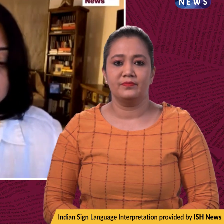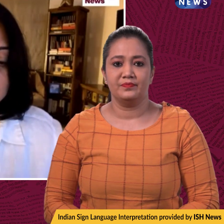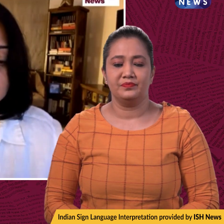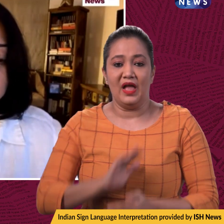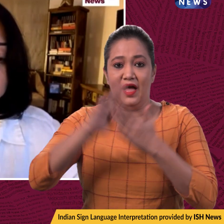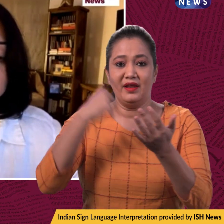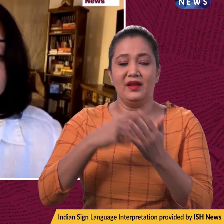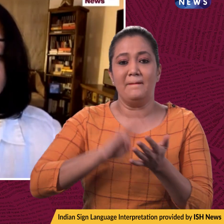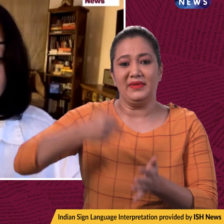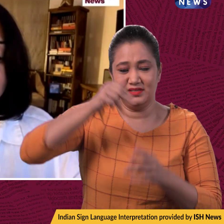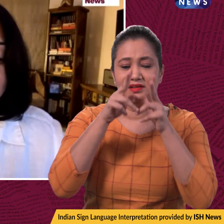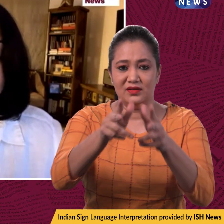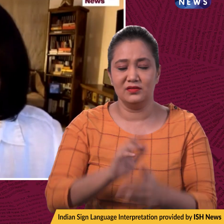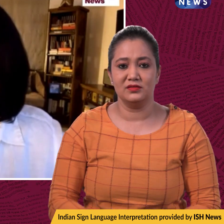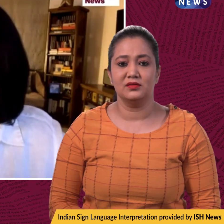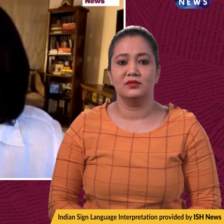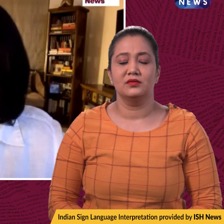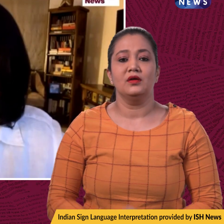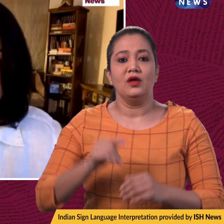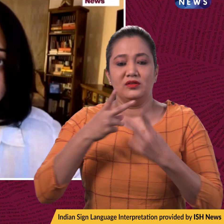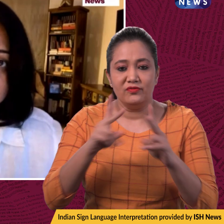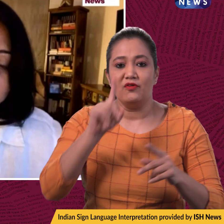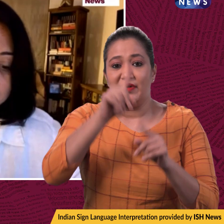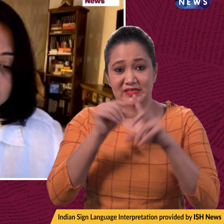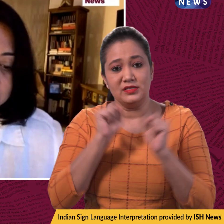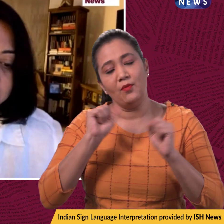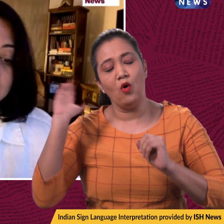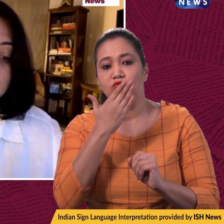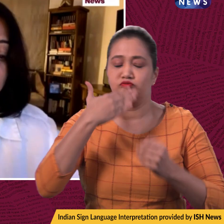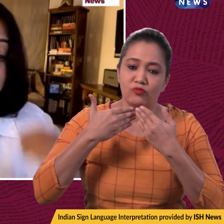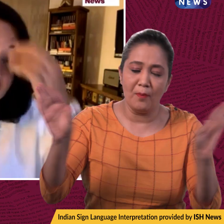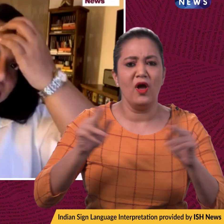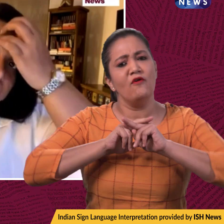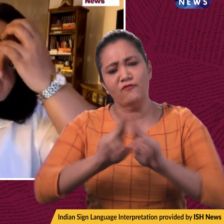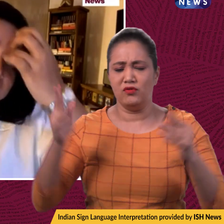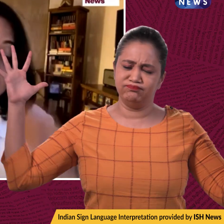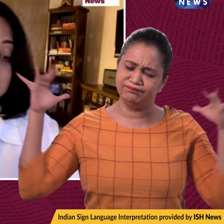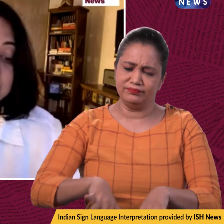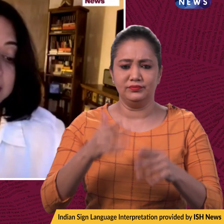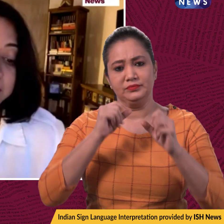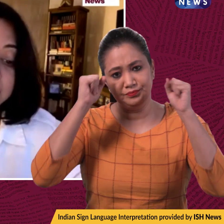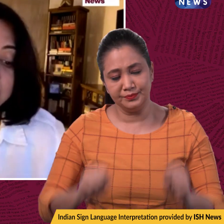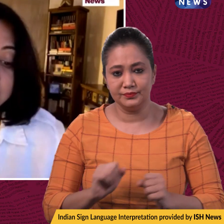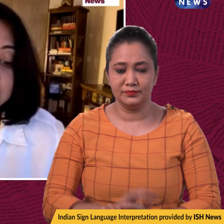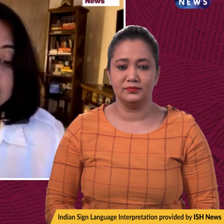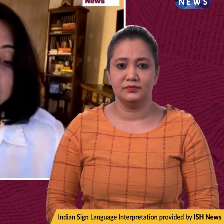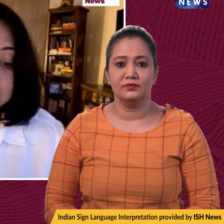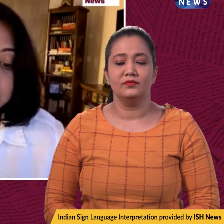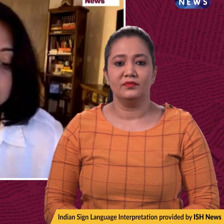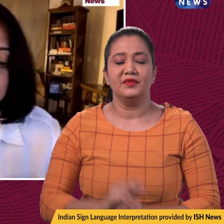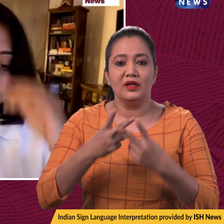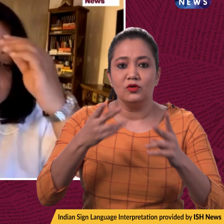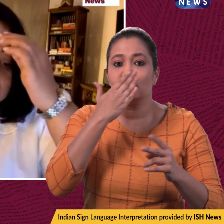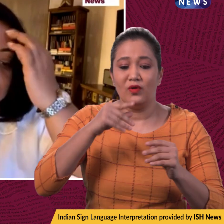Education Minister has now announced that all schools will reopen completely from the 1st of December with 100% capacity. Further, he said